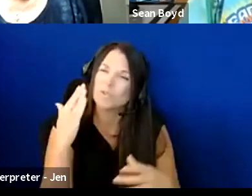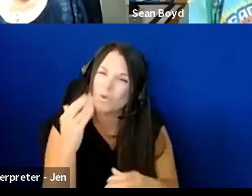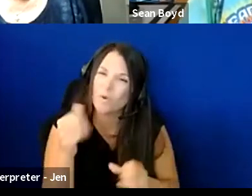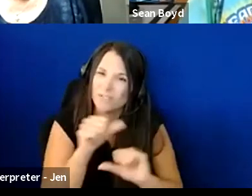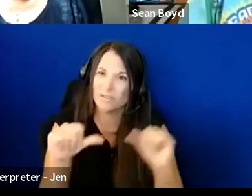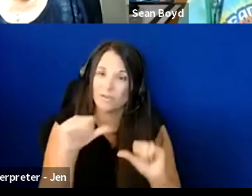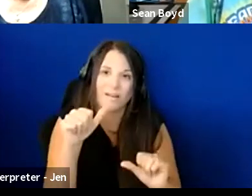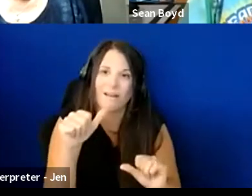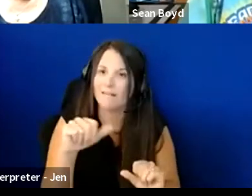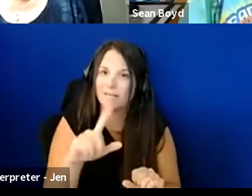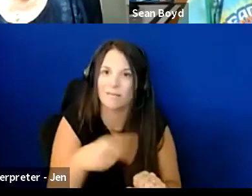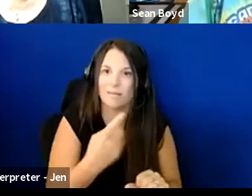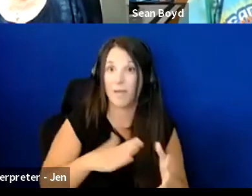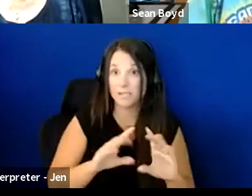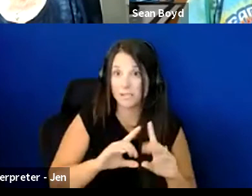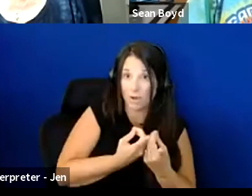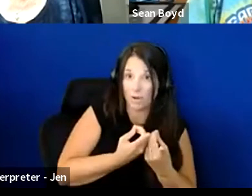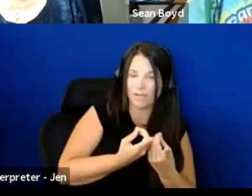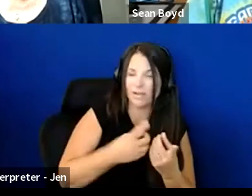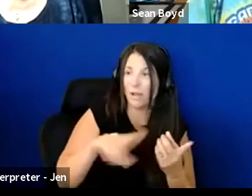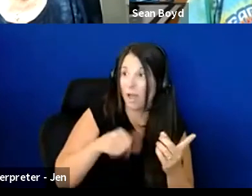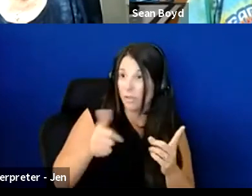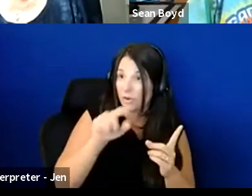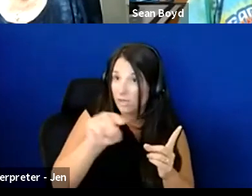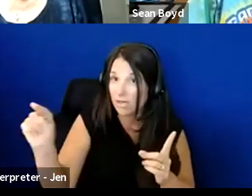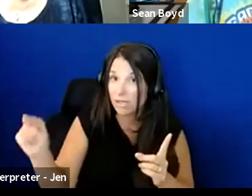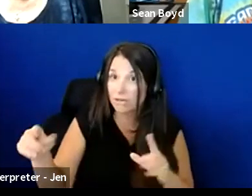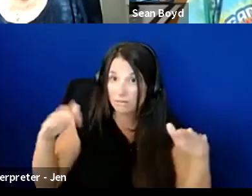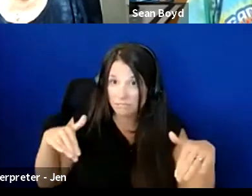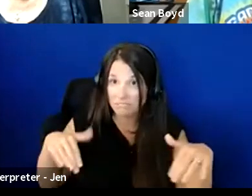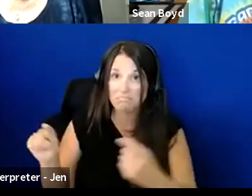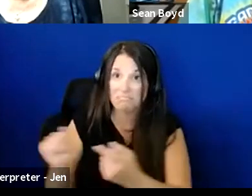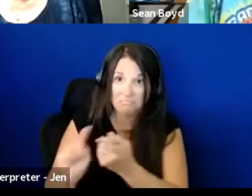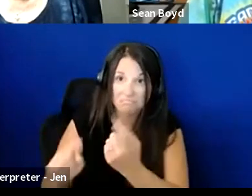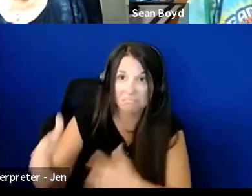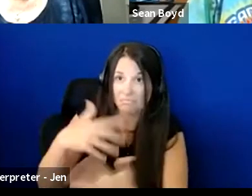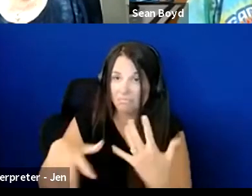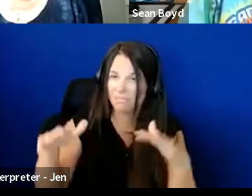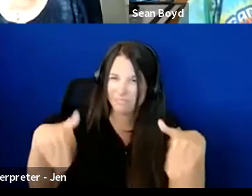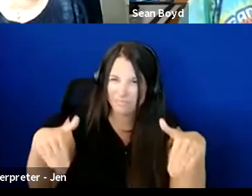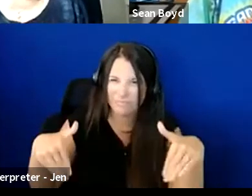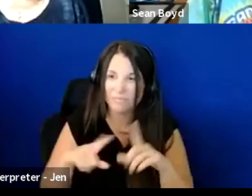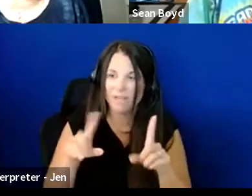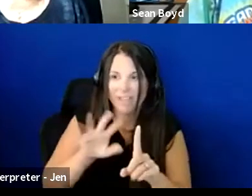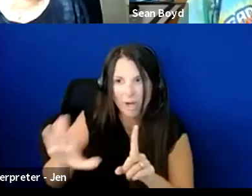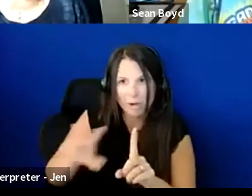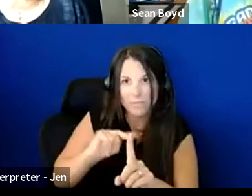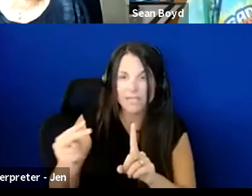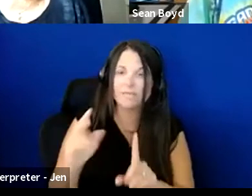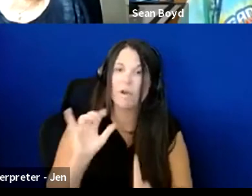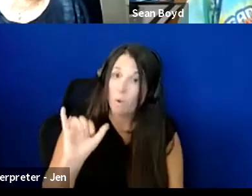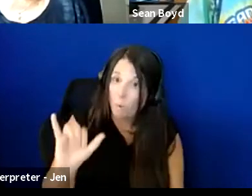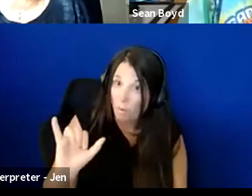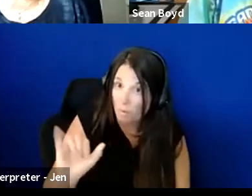department that we don't get to meet, and see their perspective that's sometimes completely different, and nice ideas,